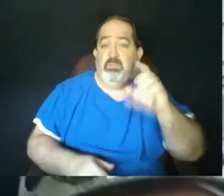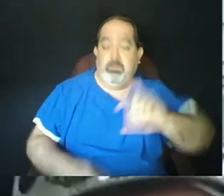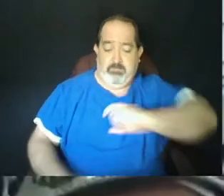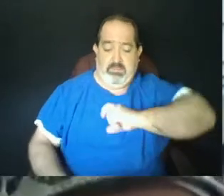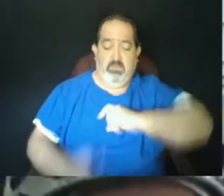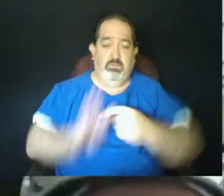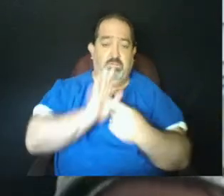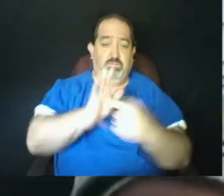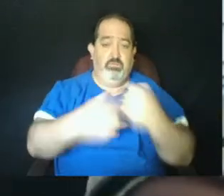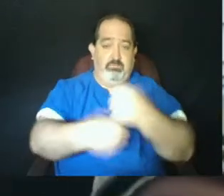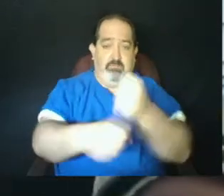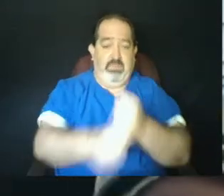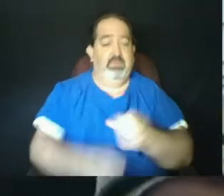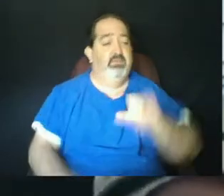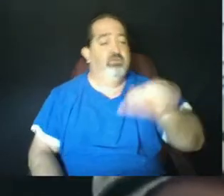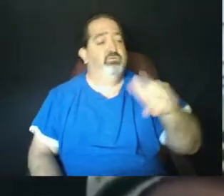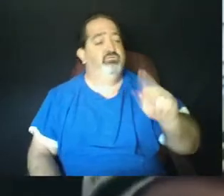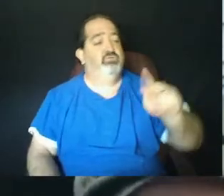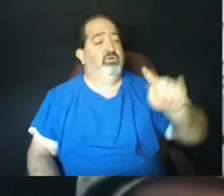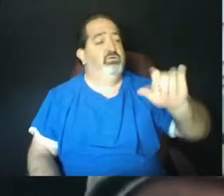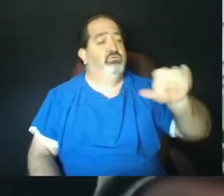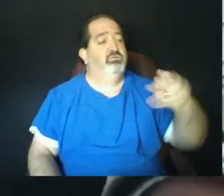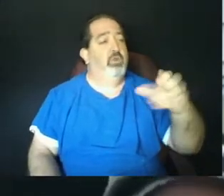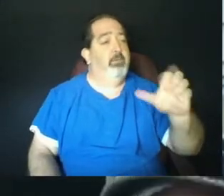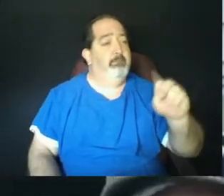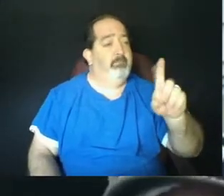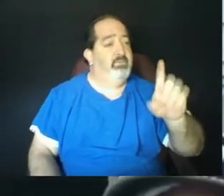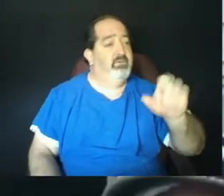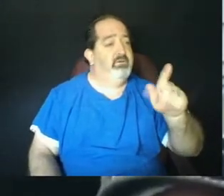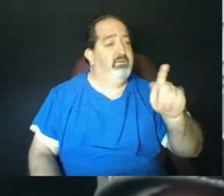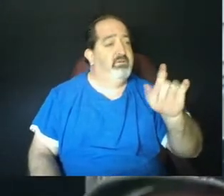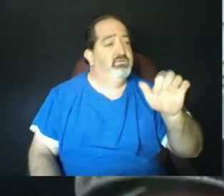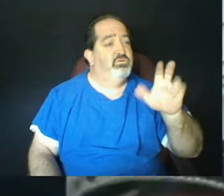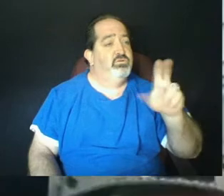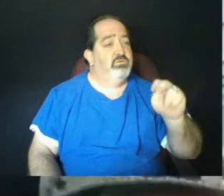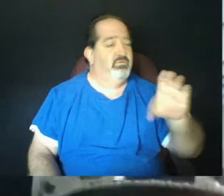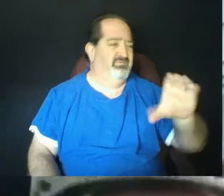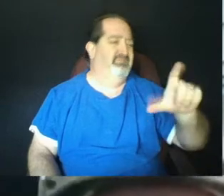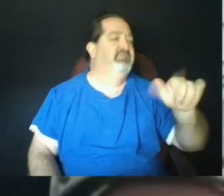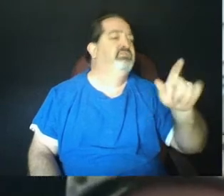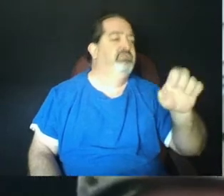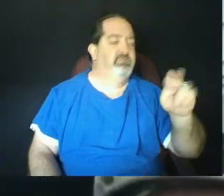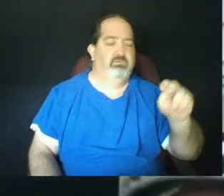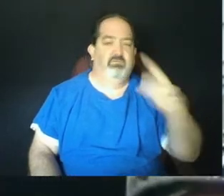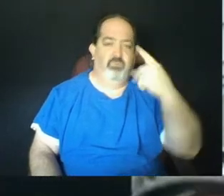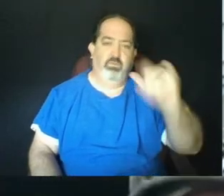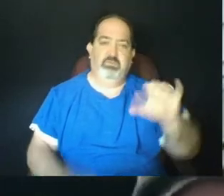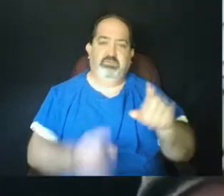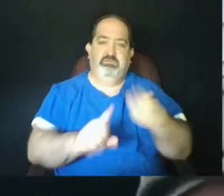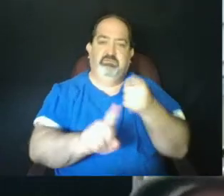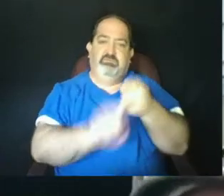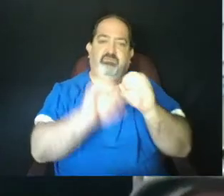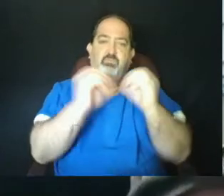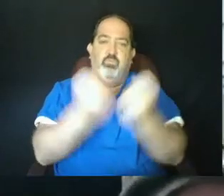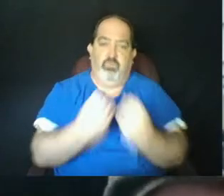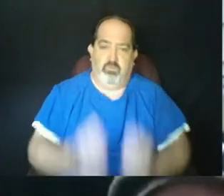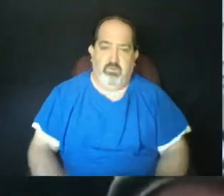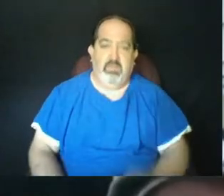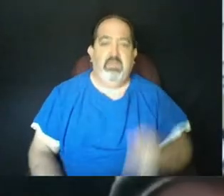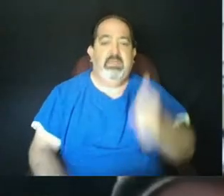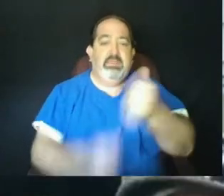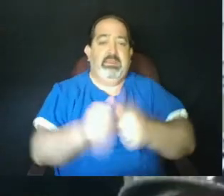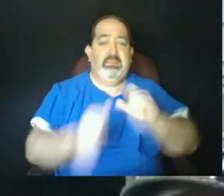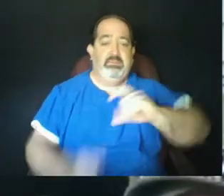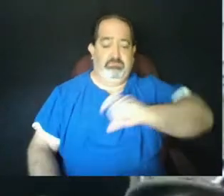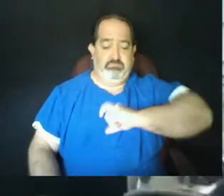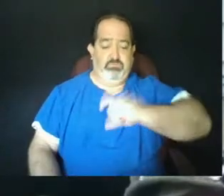been produced by John Tom de Clayton for this order. And each medallion has a number on the back of